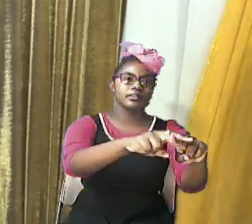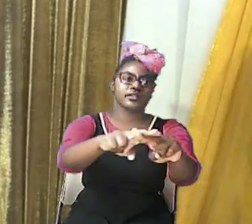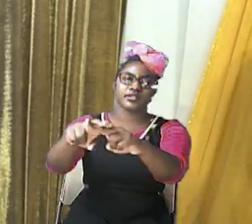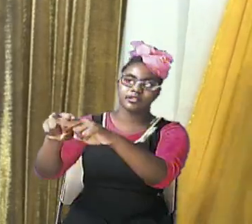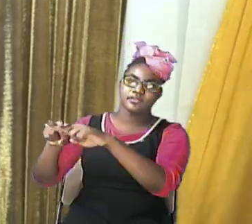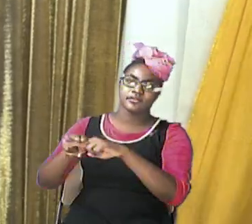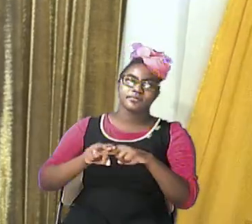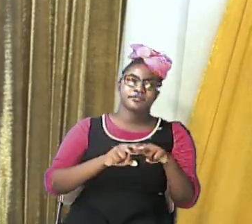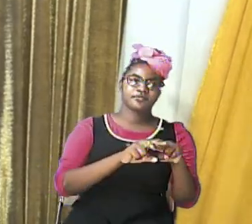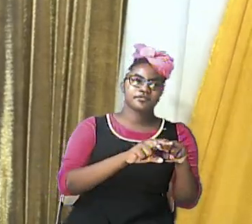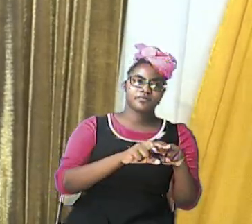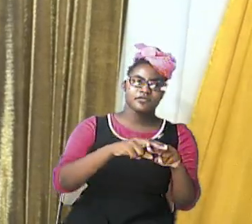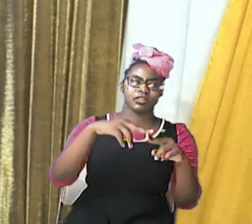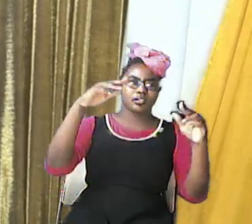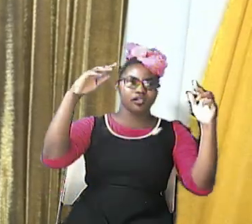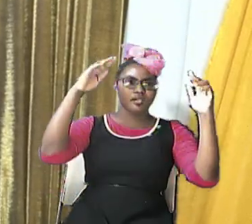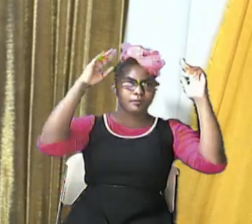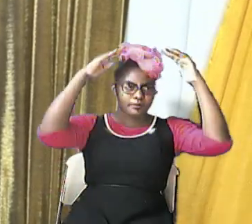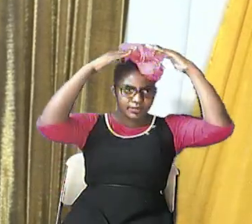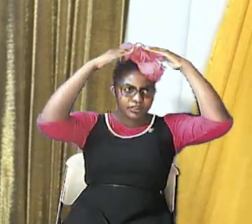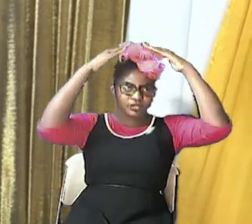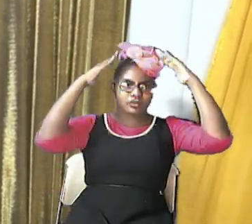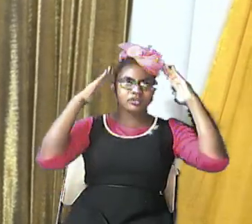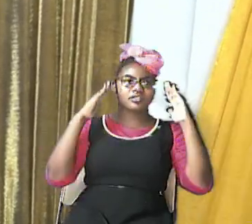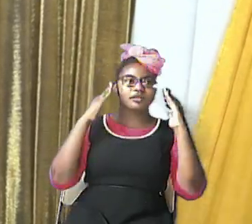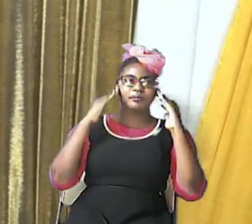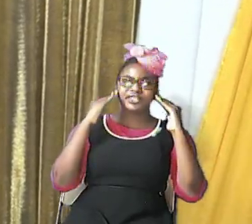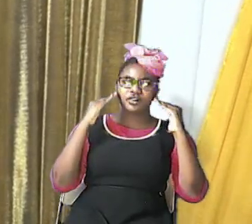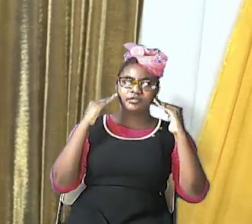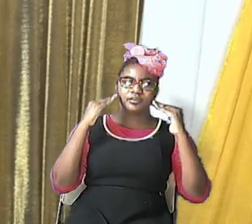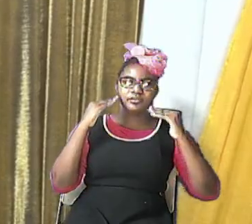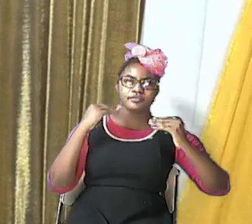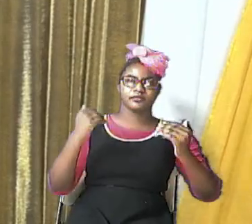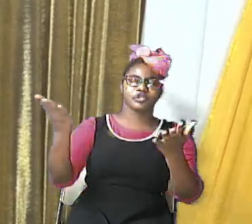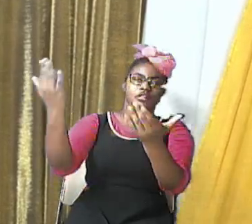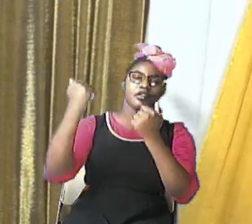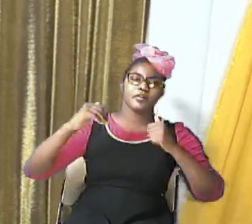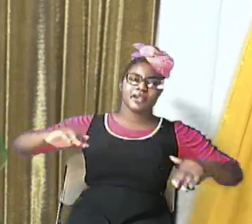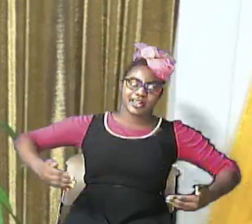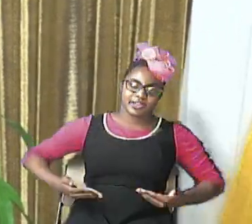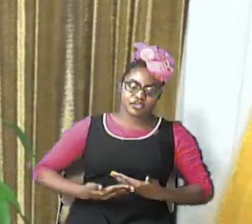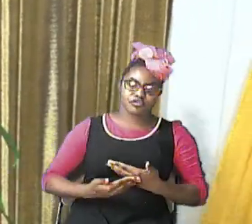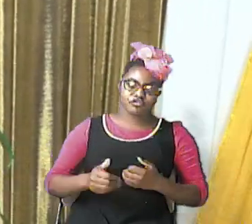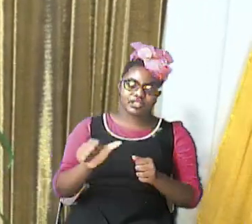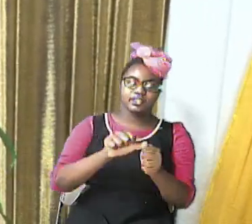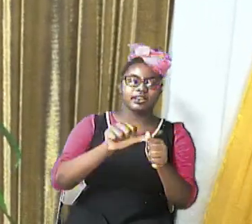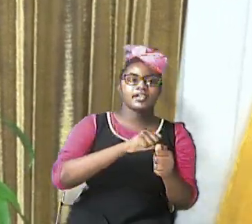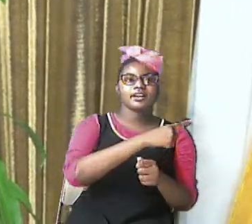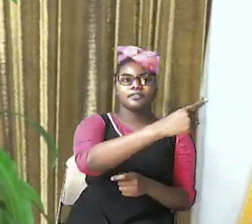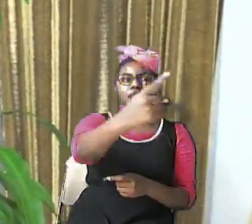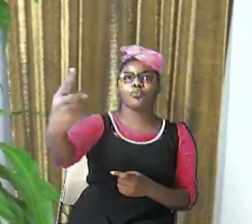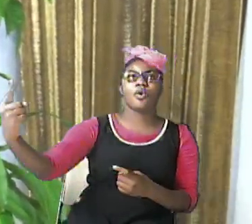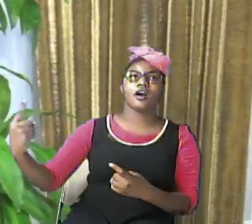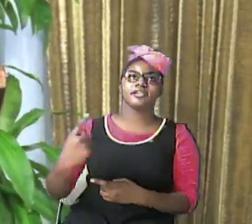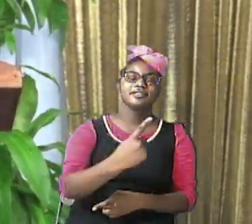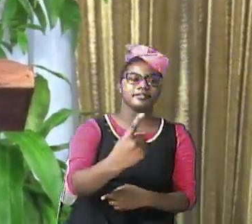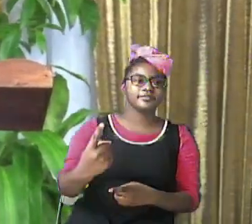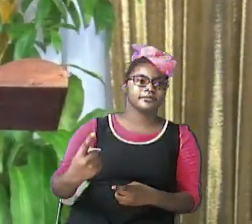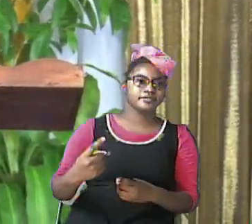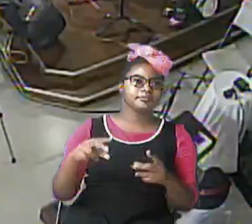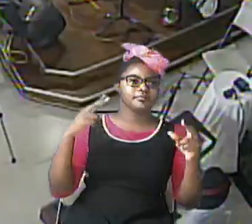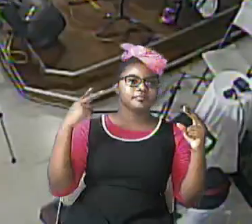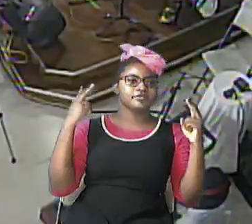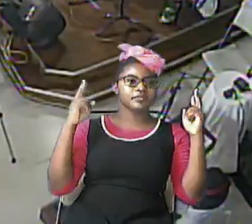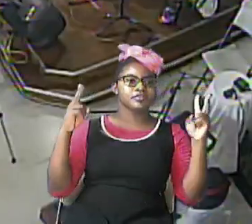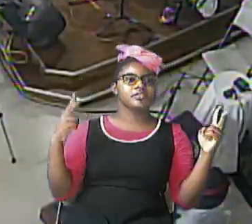I invite our bishop to come and to greet this congregation. Visitors and saints alike. Thank you.